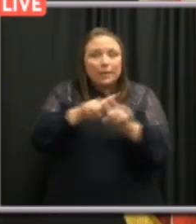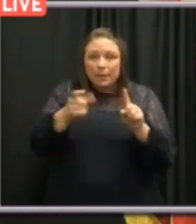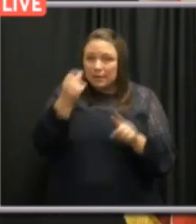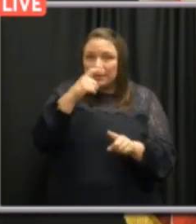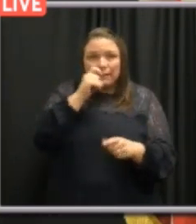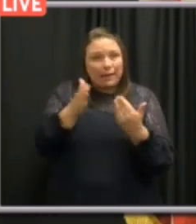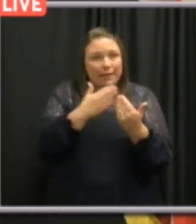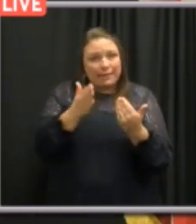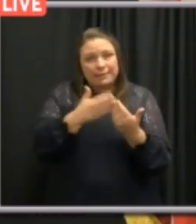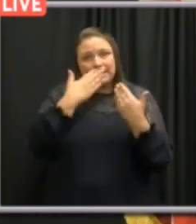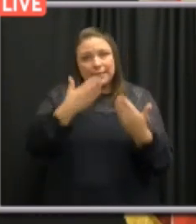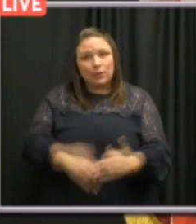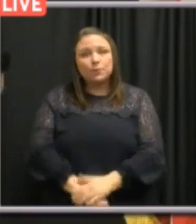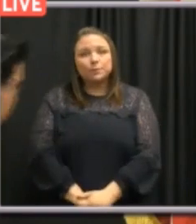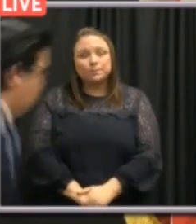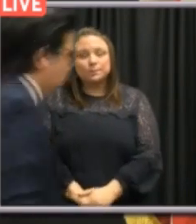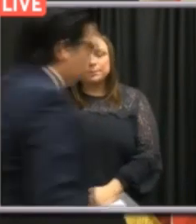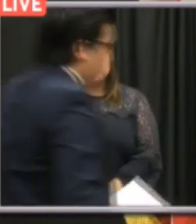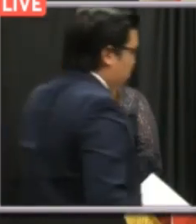Thanks.